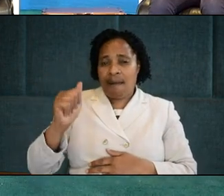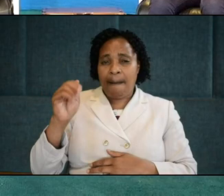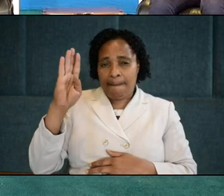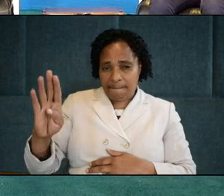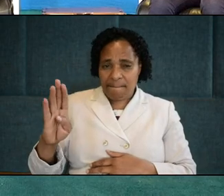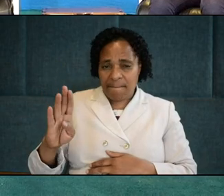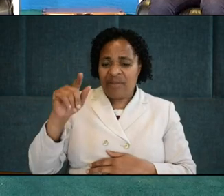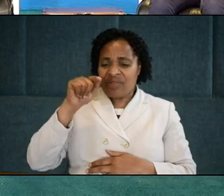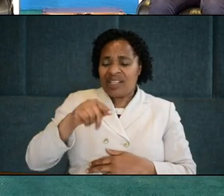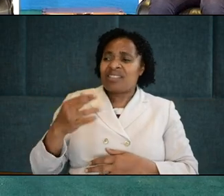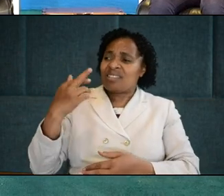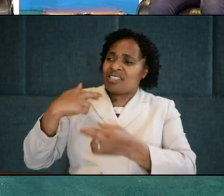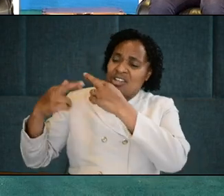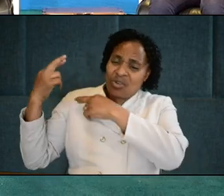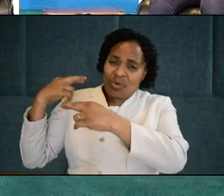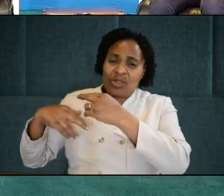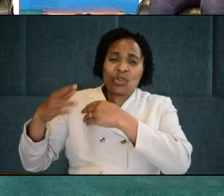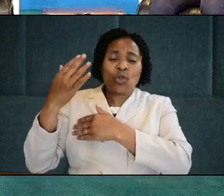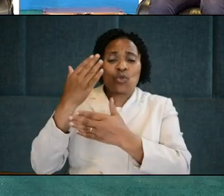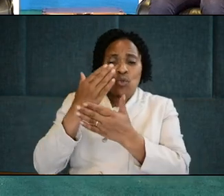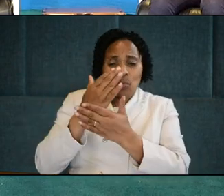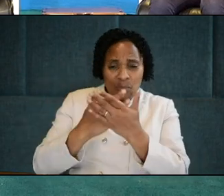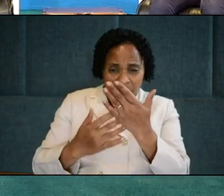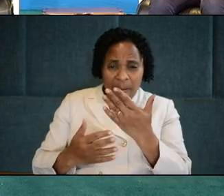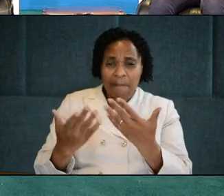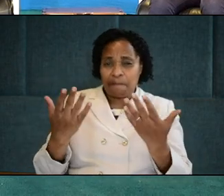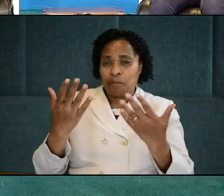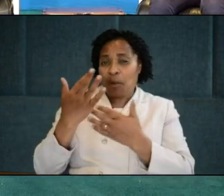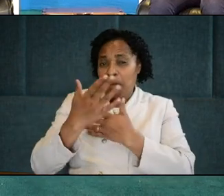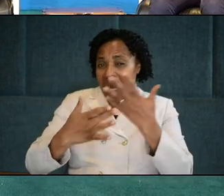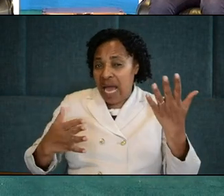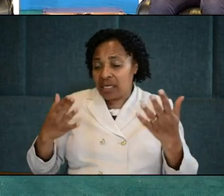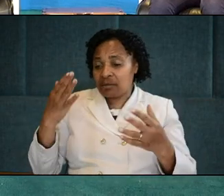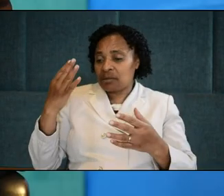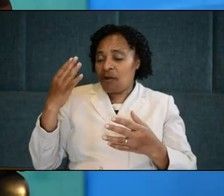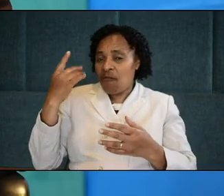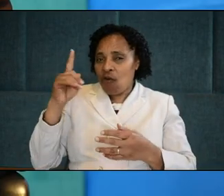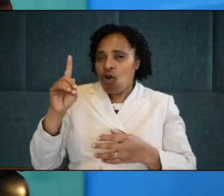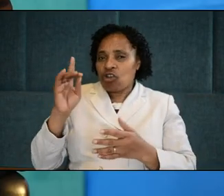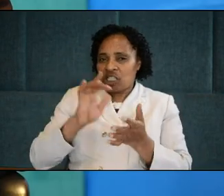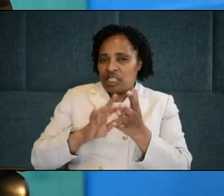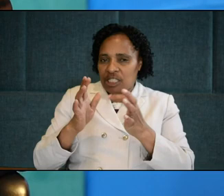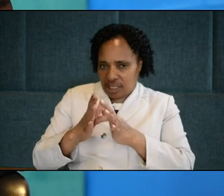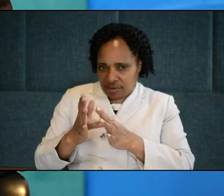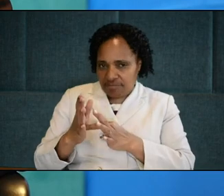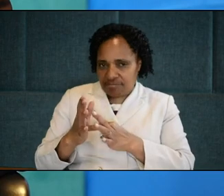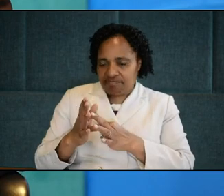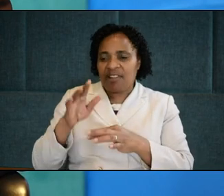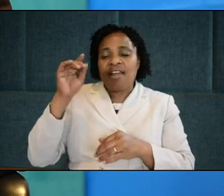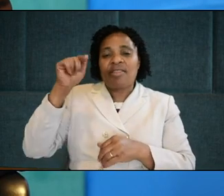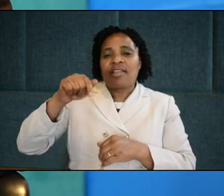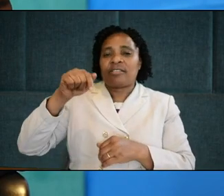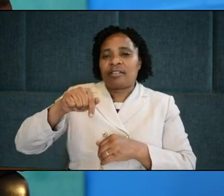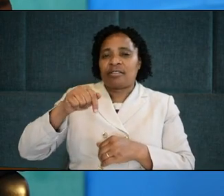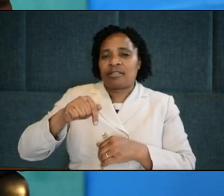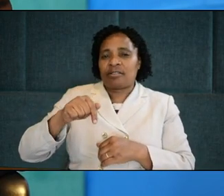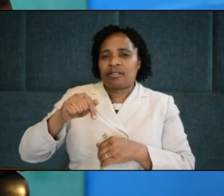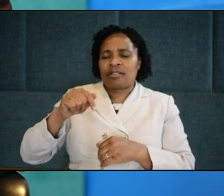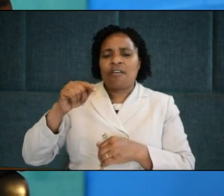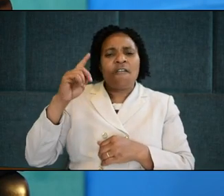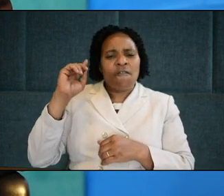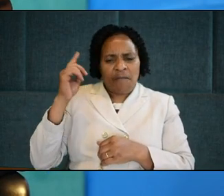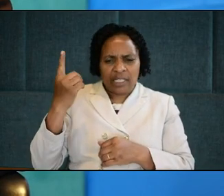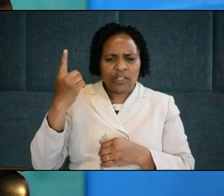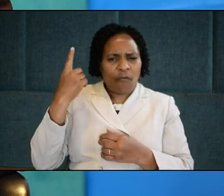Rahab's generation or bloodline was Jesus's own bloodline. And this is fascinating to me